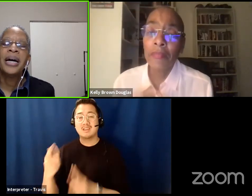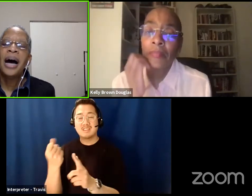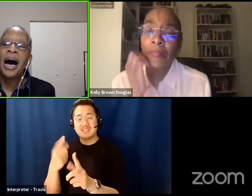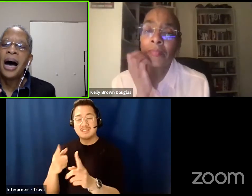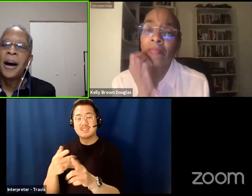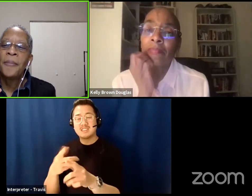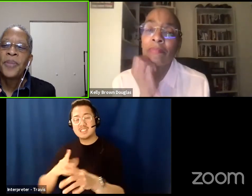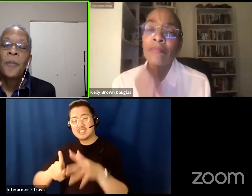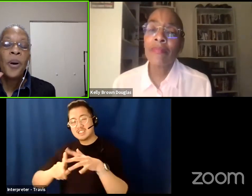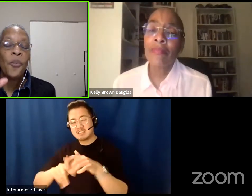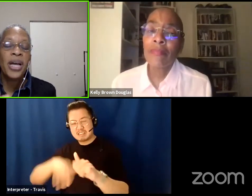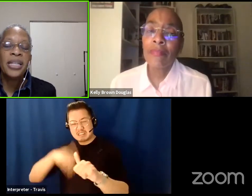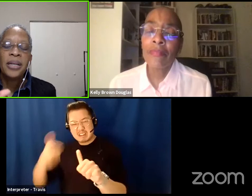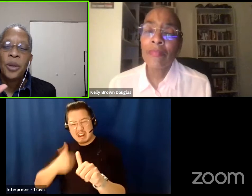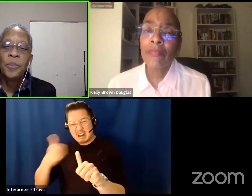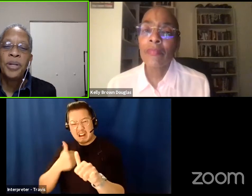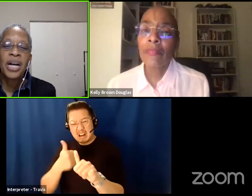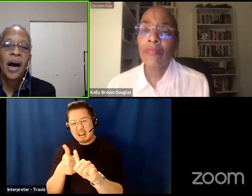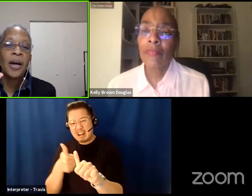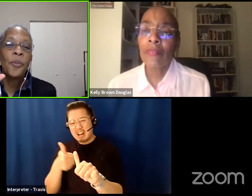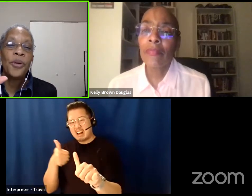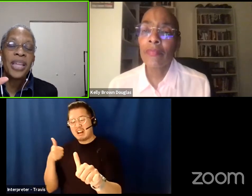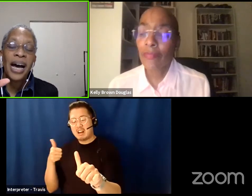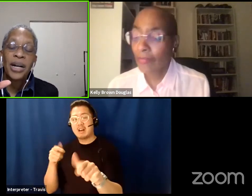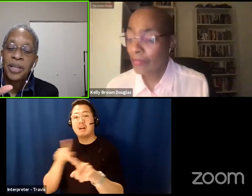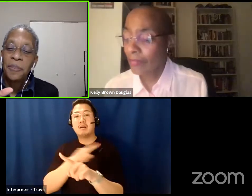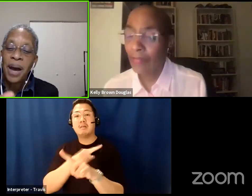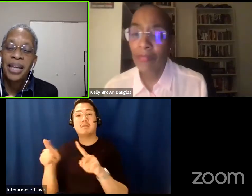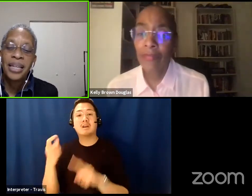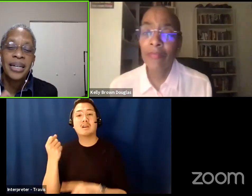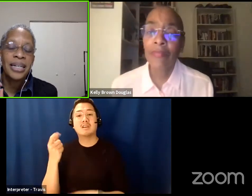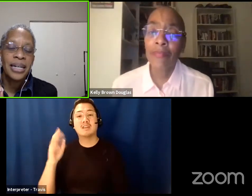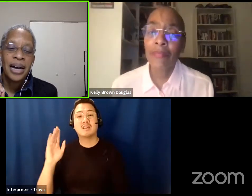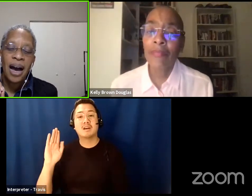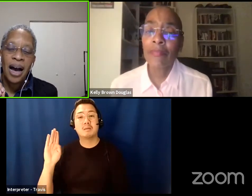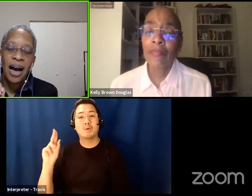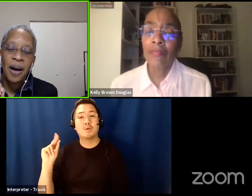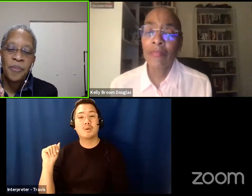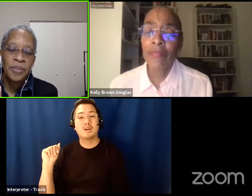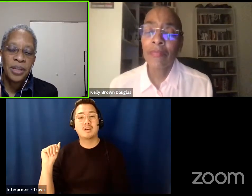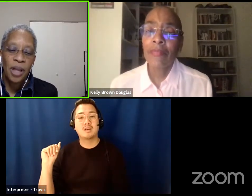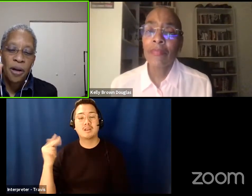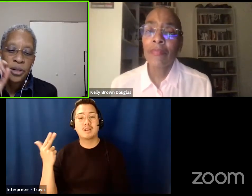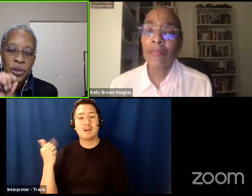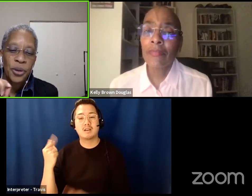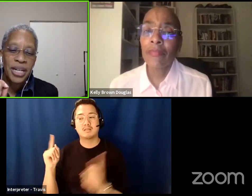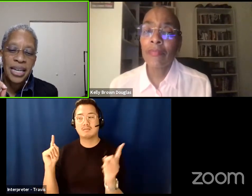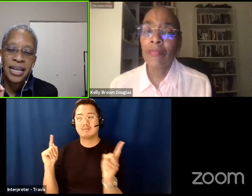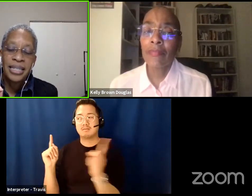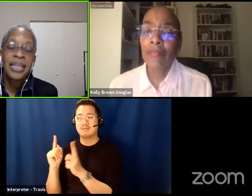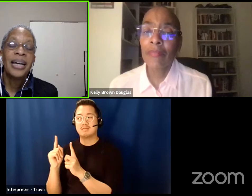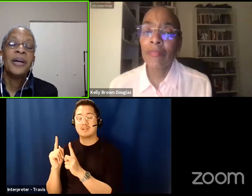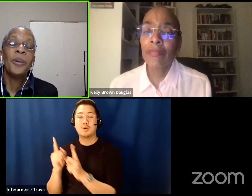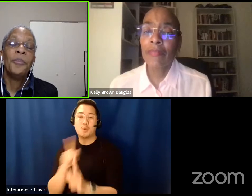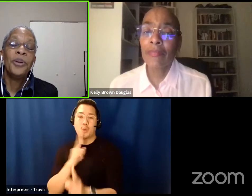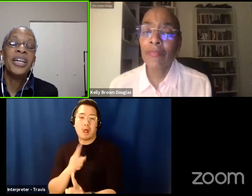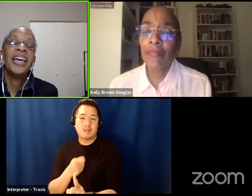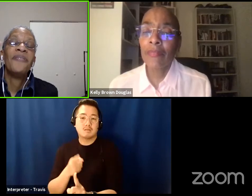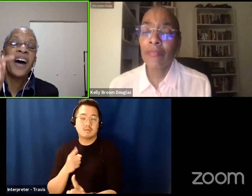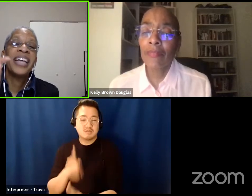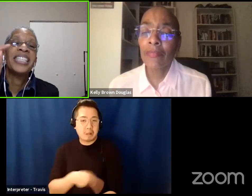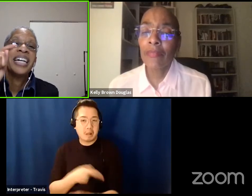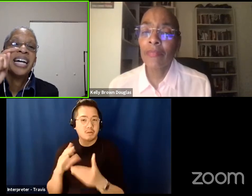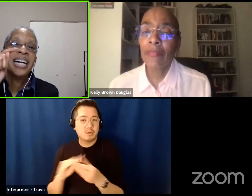Buddha. But when the Buddha caught up with Angulimala, the longer story is the